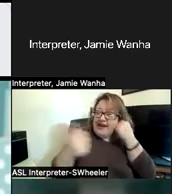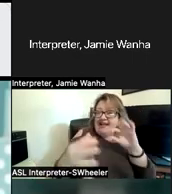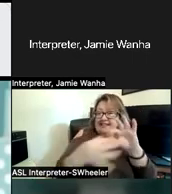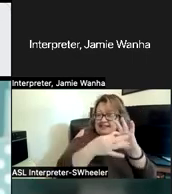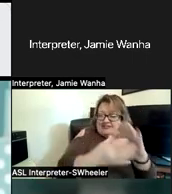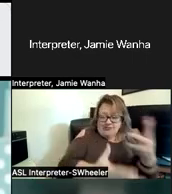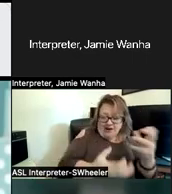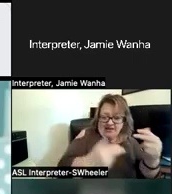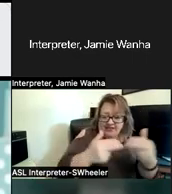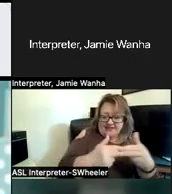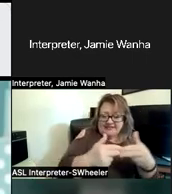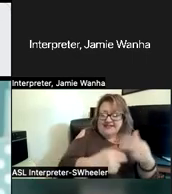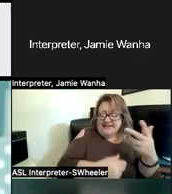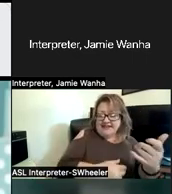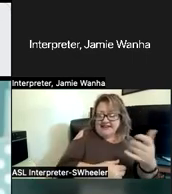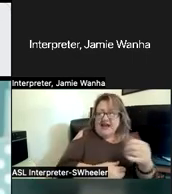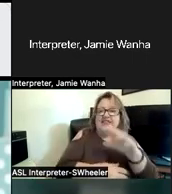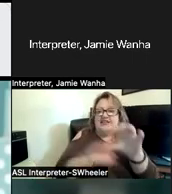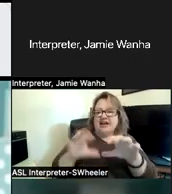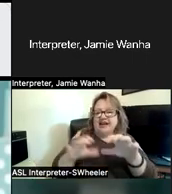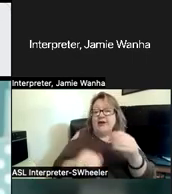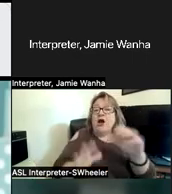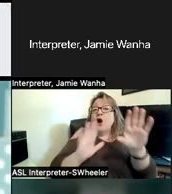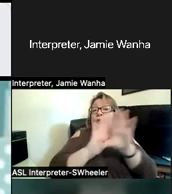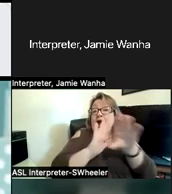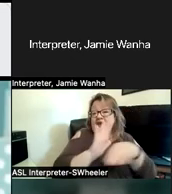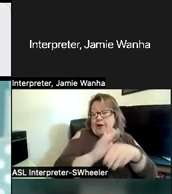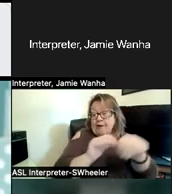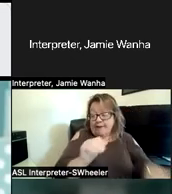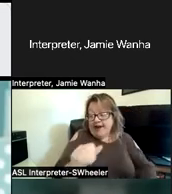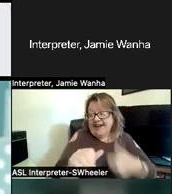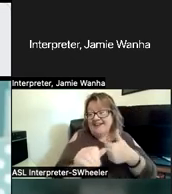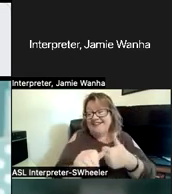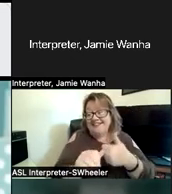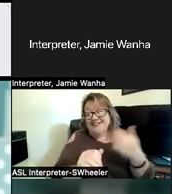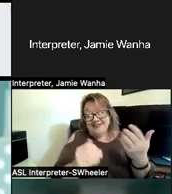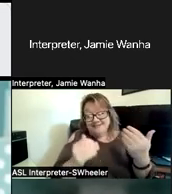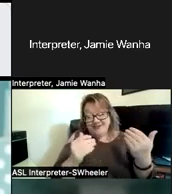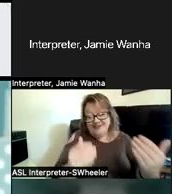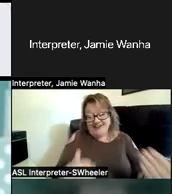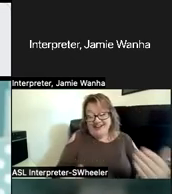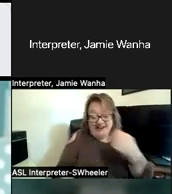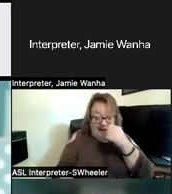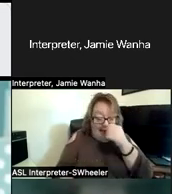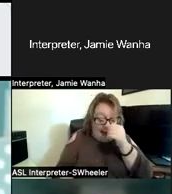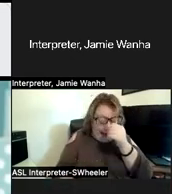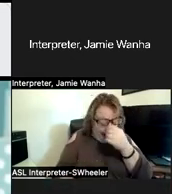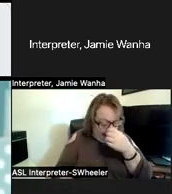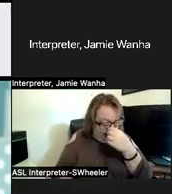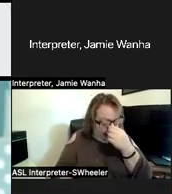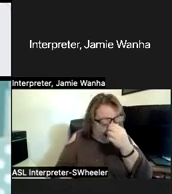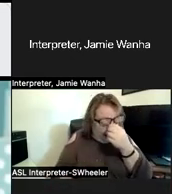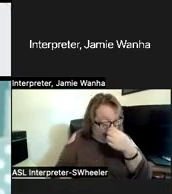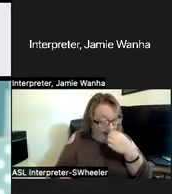in the slide, we're now absolutely a half hour behind, so we need to move on, and we didn't get caught up.